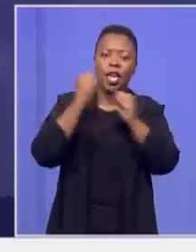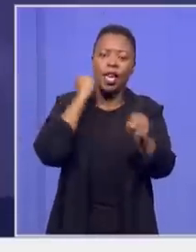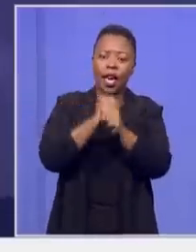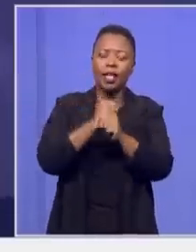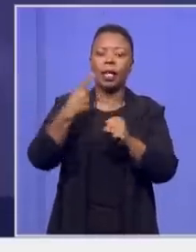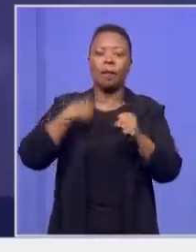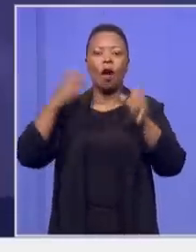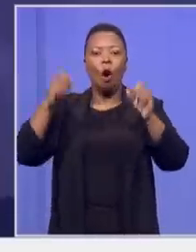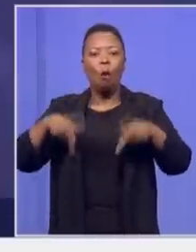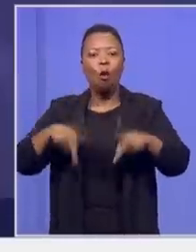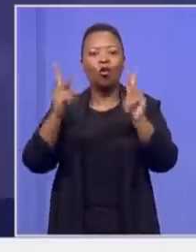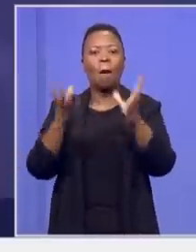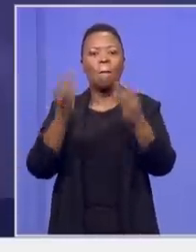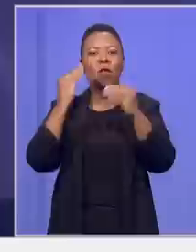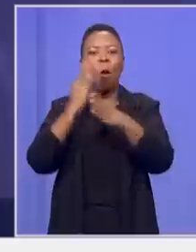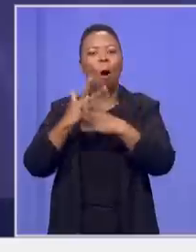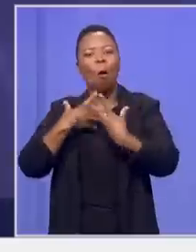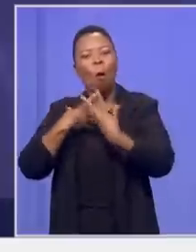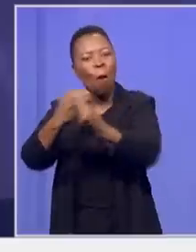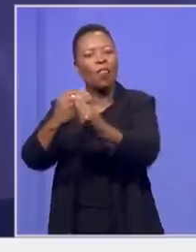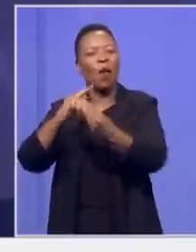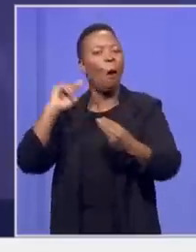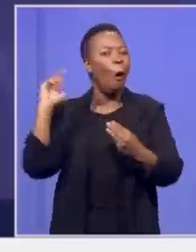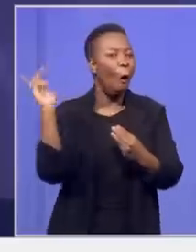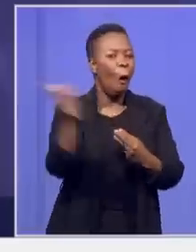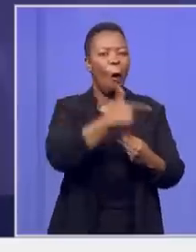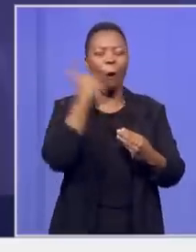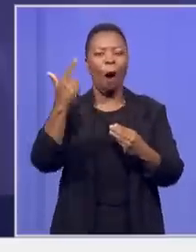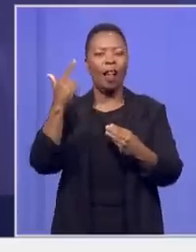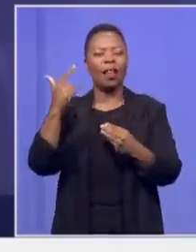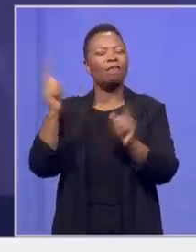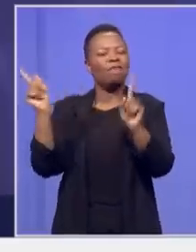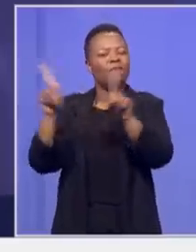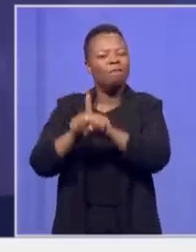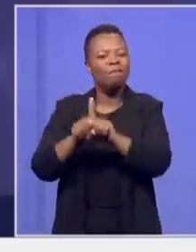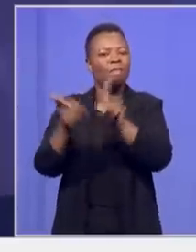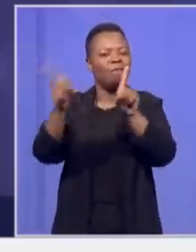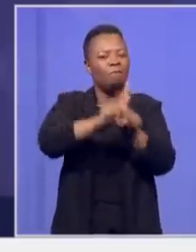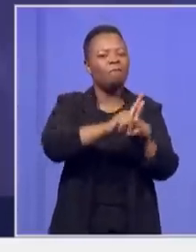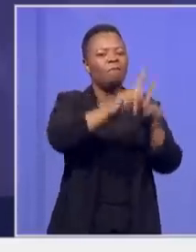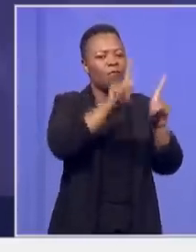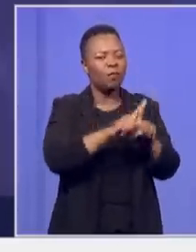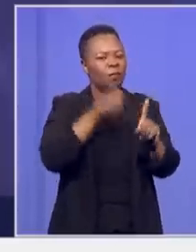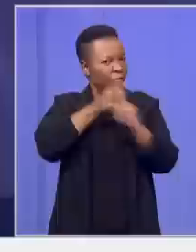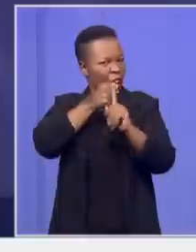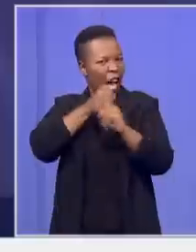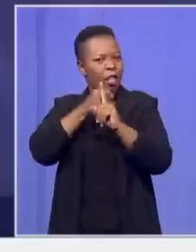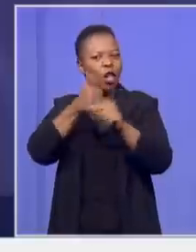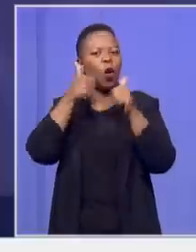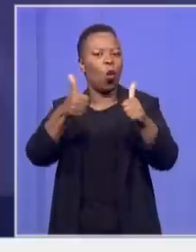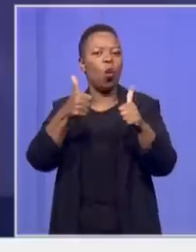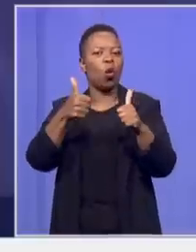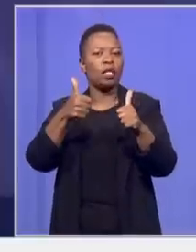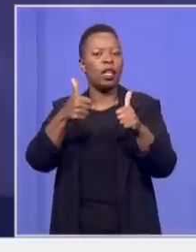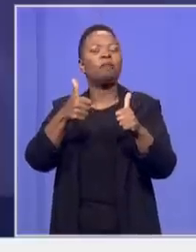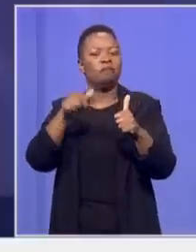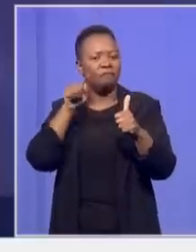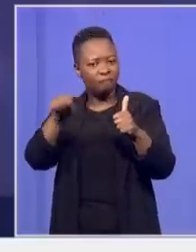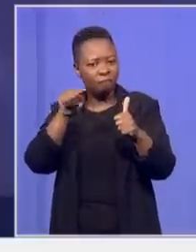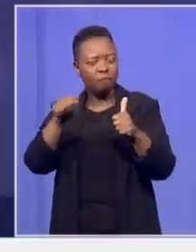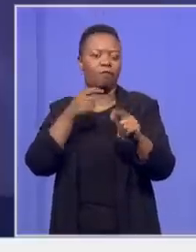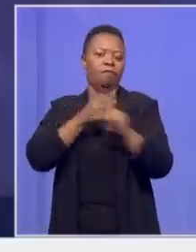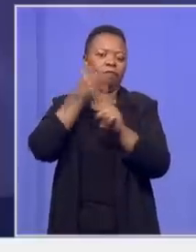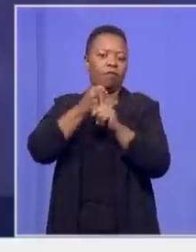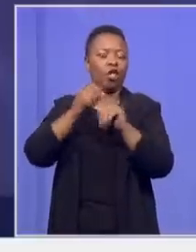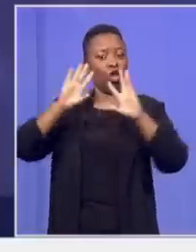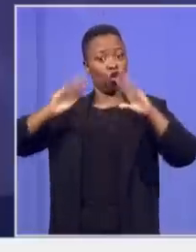work with all of you, side by side in the trenches, fighting the good fight, never giving up, and never stopping to fight